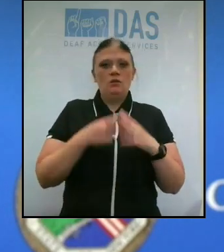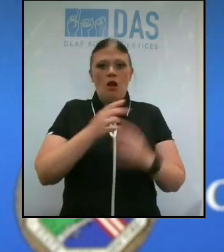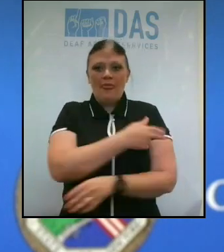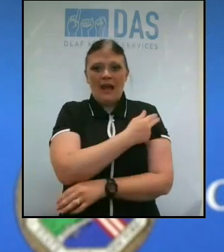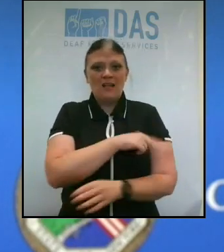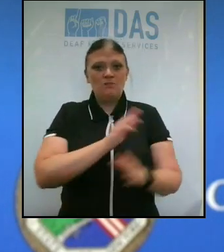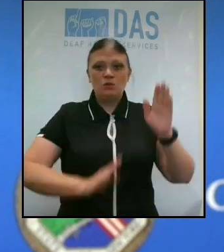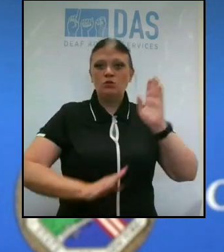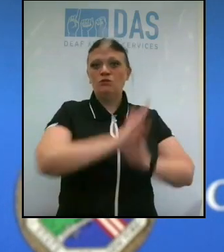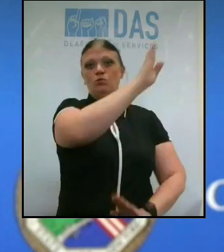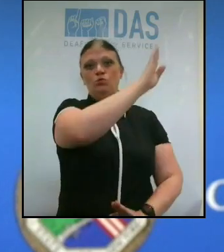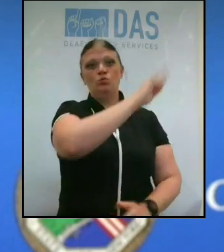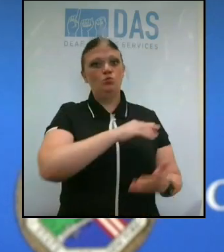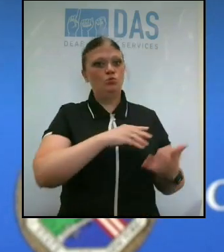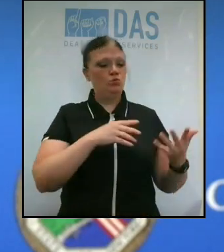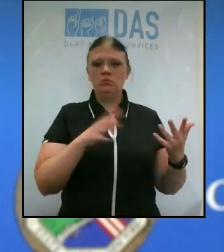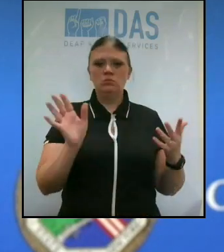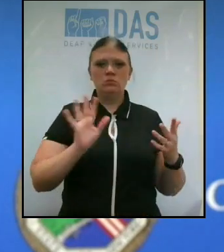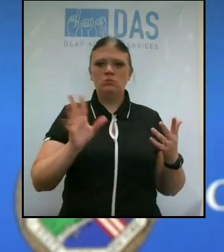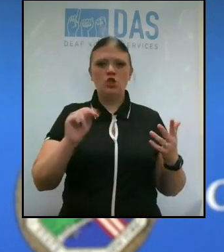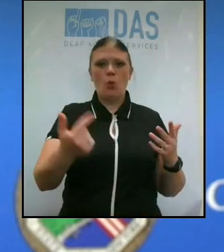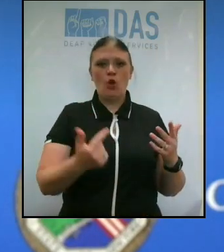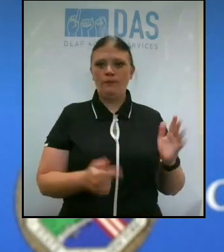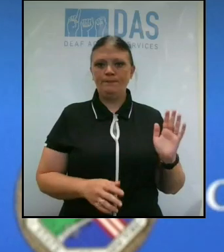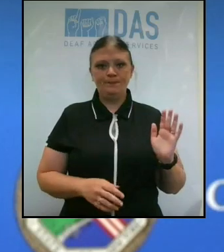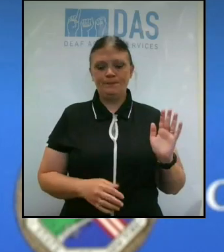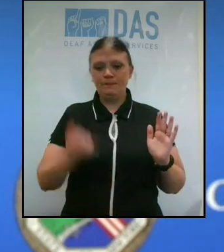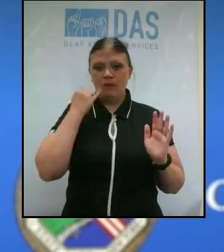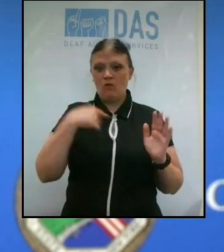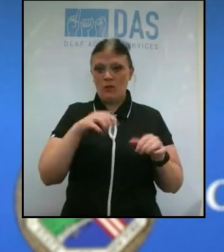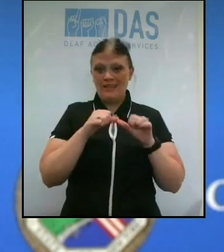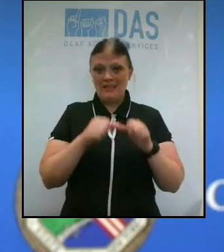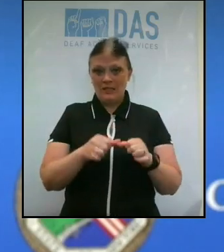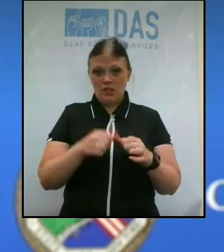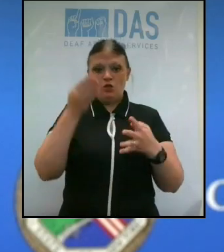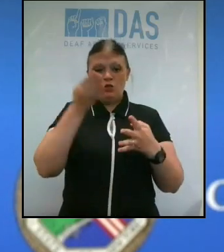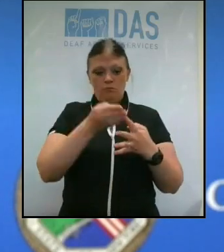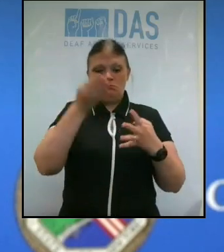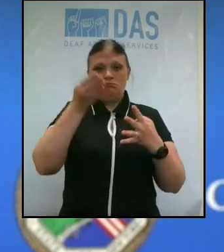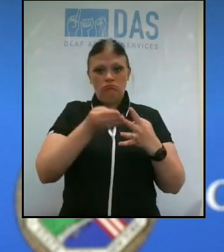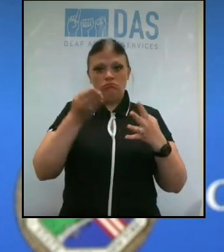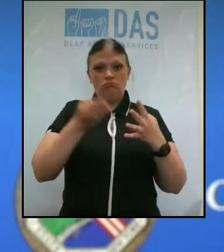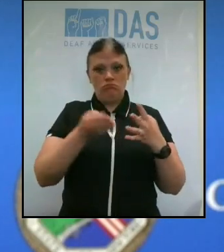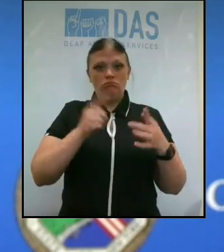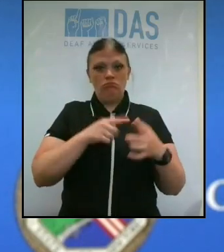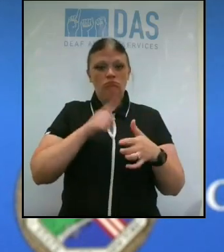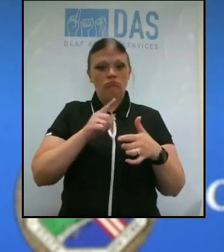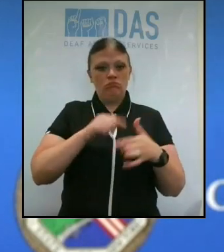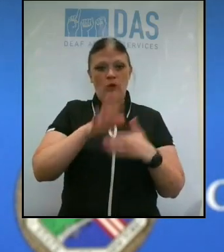numbers spike. That's not good. And I think if we continue the phased-in approach, we'll all be better for it.